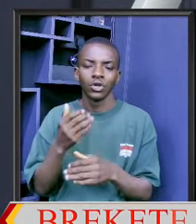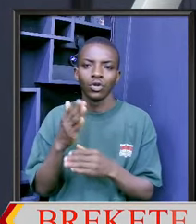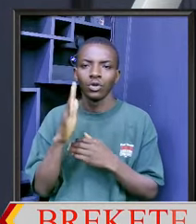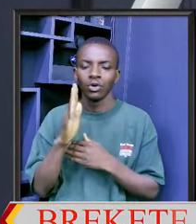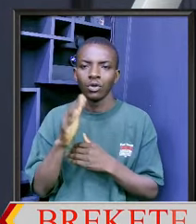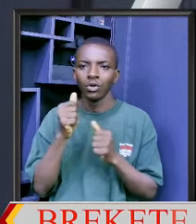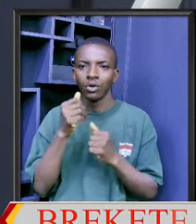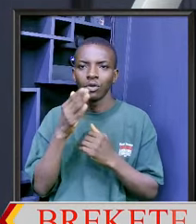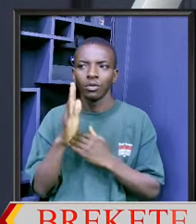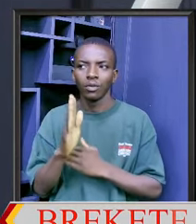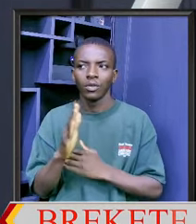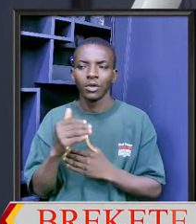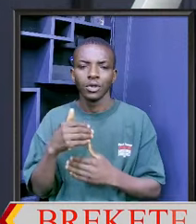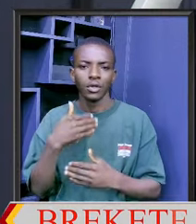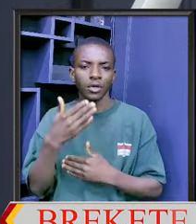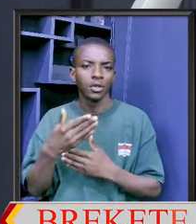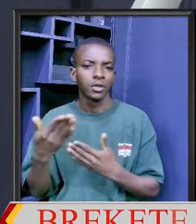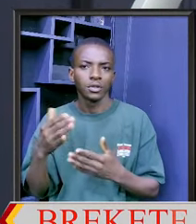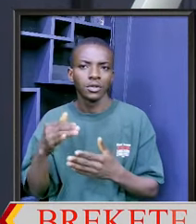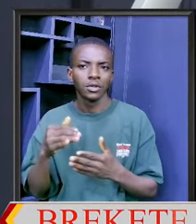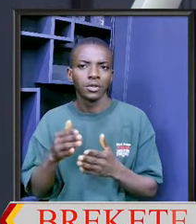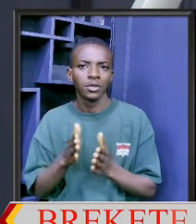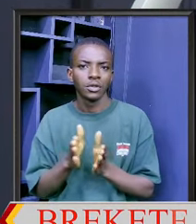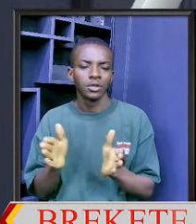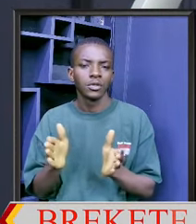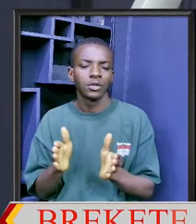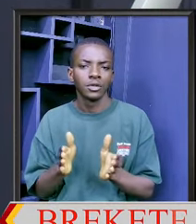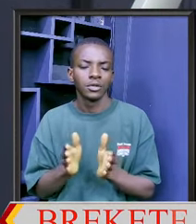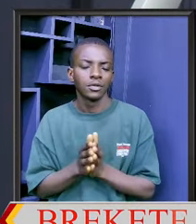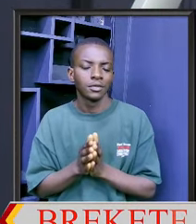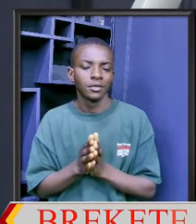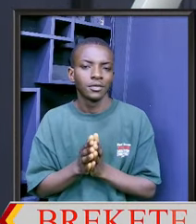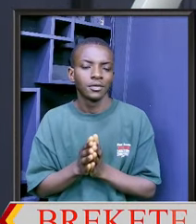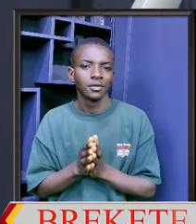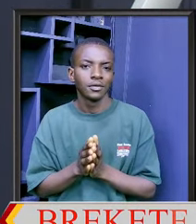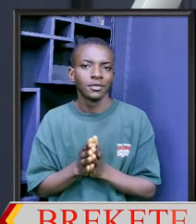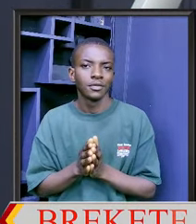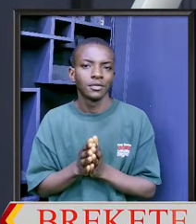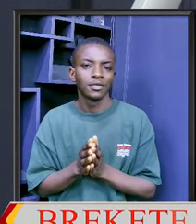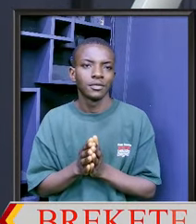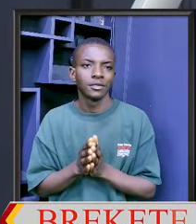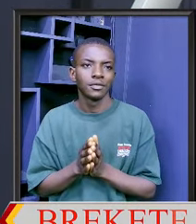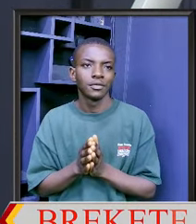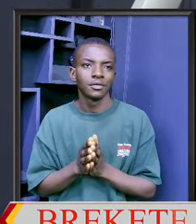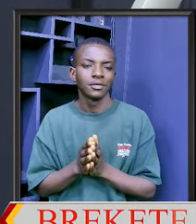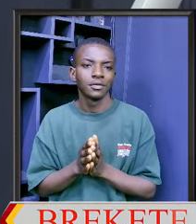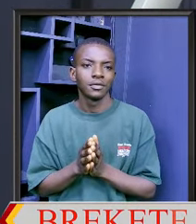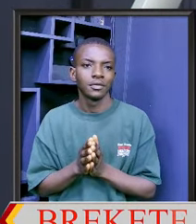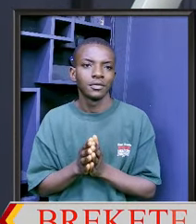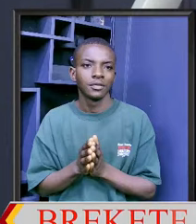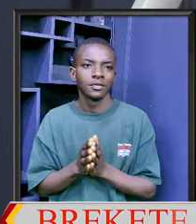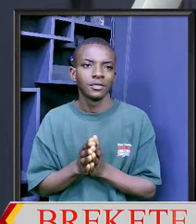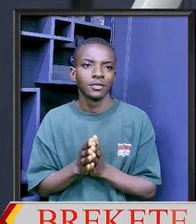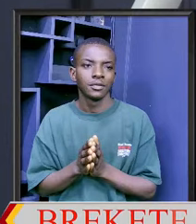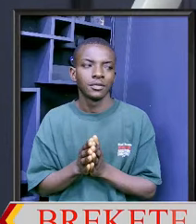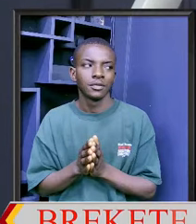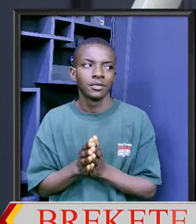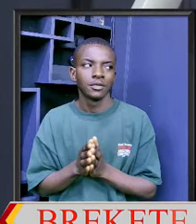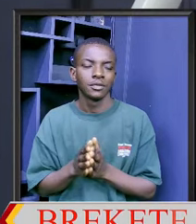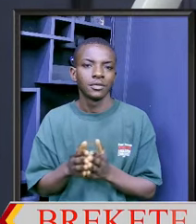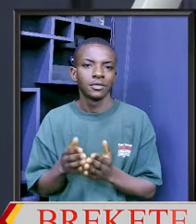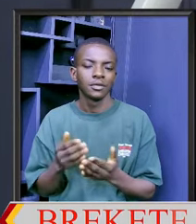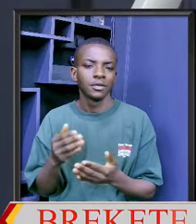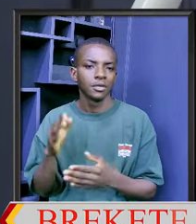you, sir. Amen, ma. The next new generation will keep. Amen, ma. Hello?